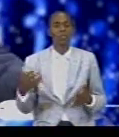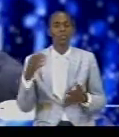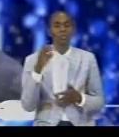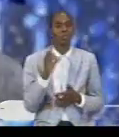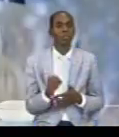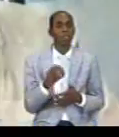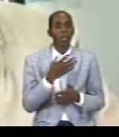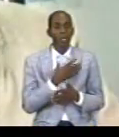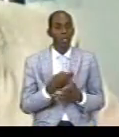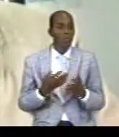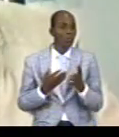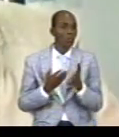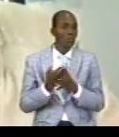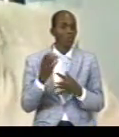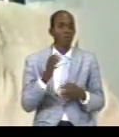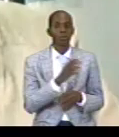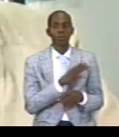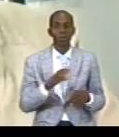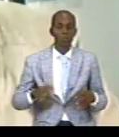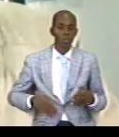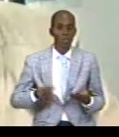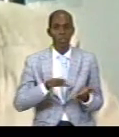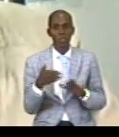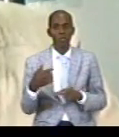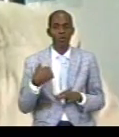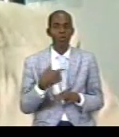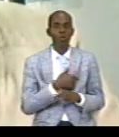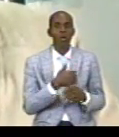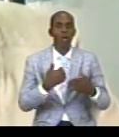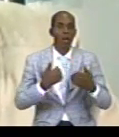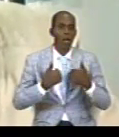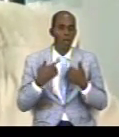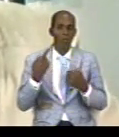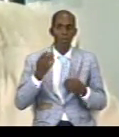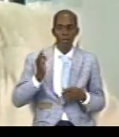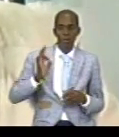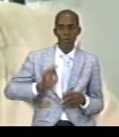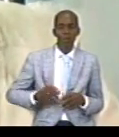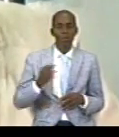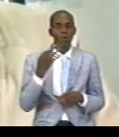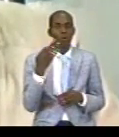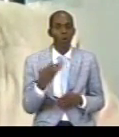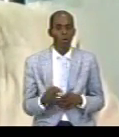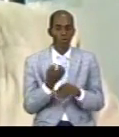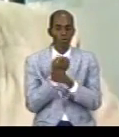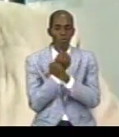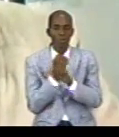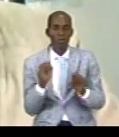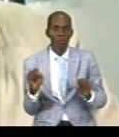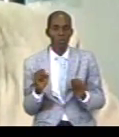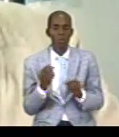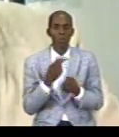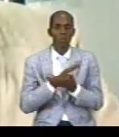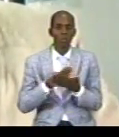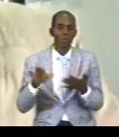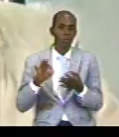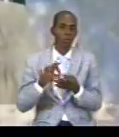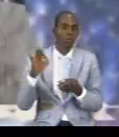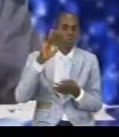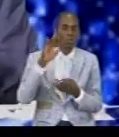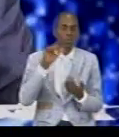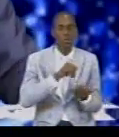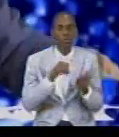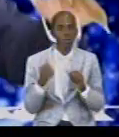salvation. We have the benefit of sanctification. We have the benefit of the Holy Ghost baptism. We have the benefit of healing and deliverance by his